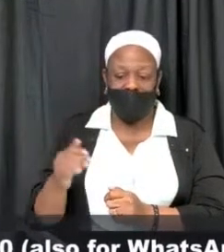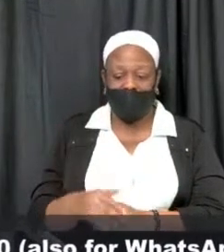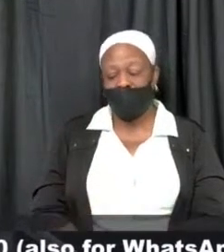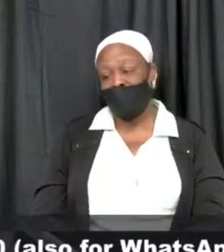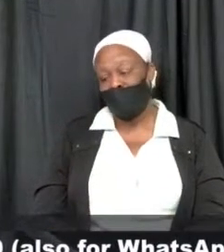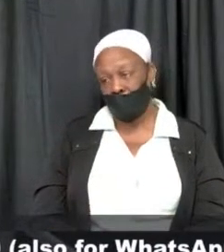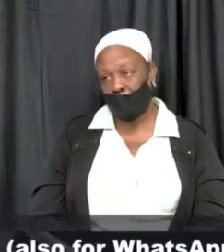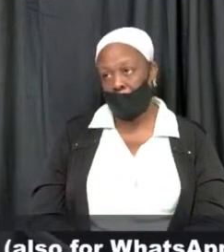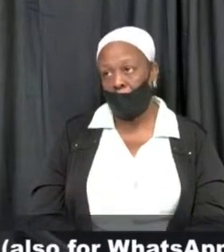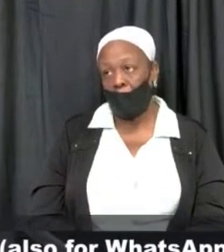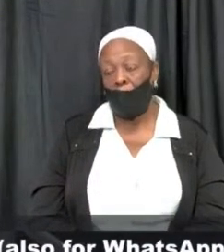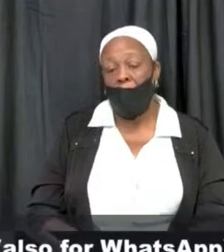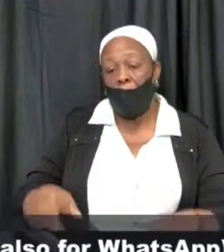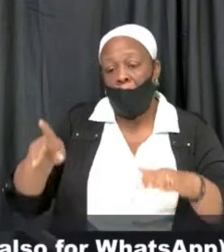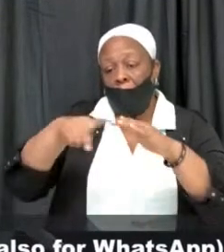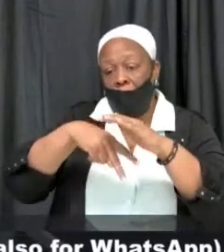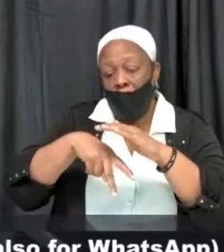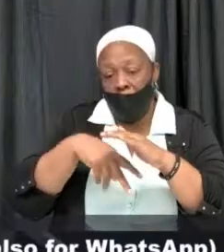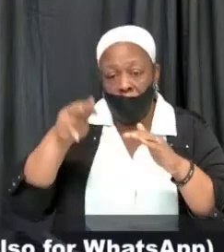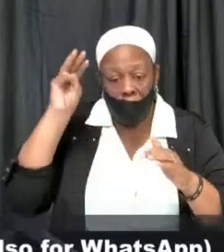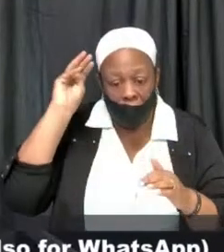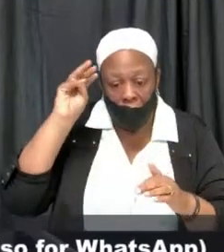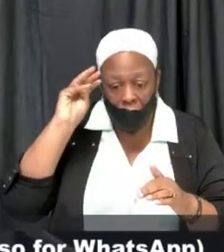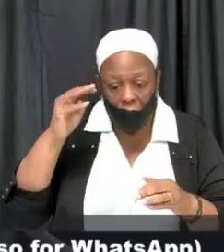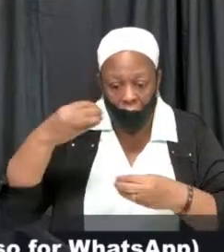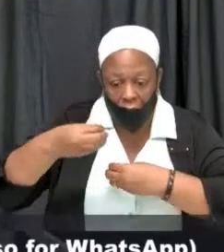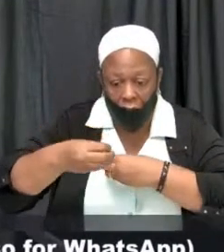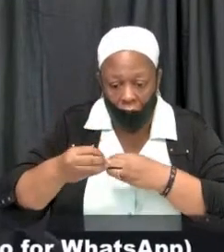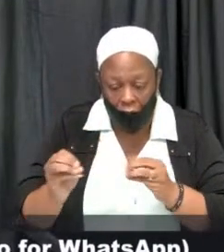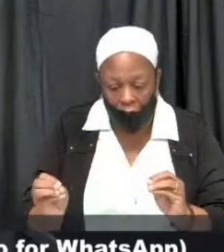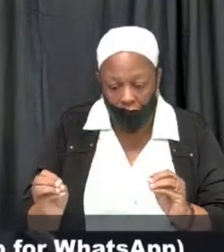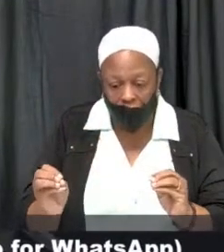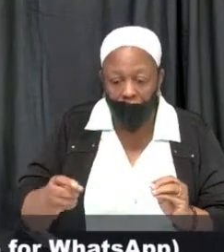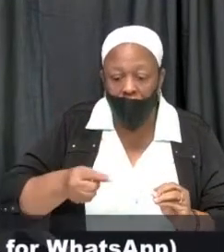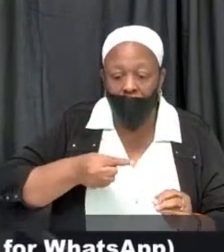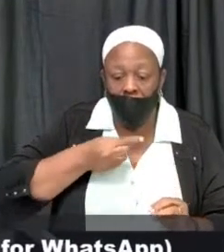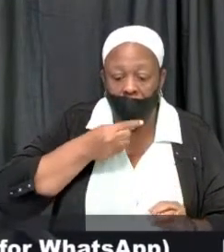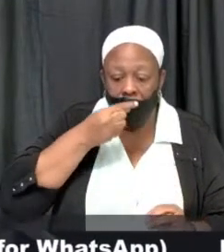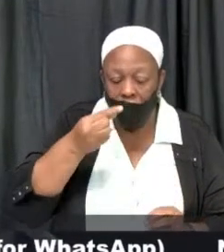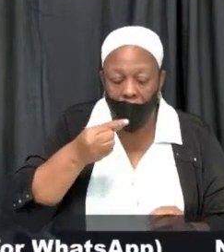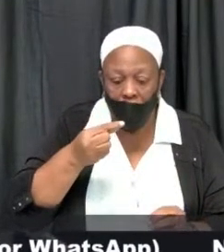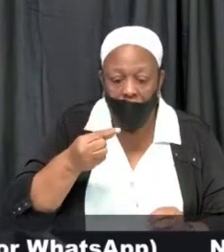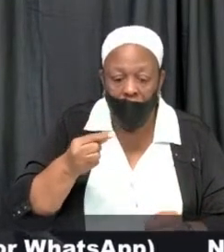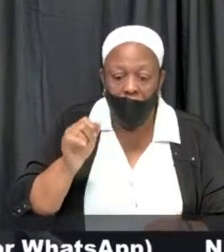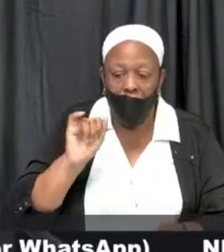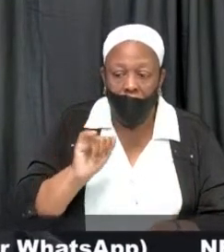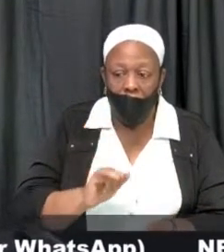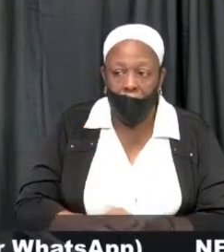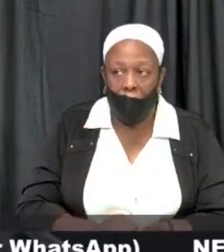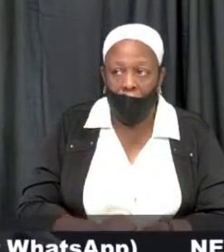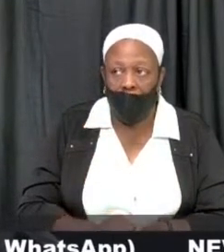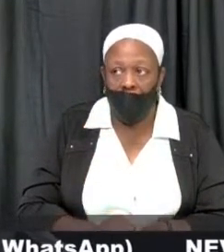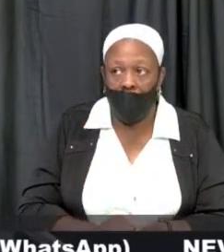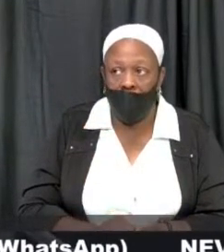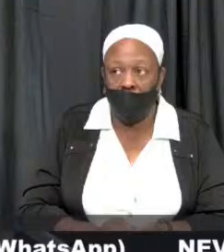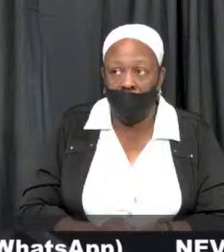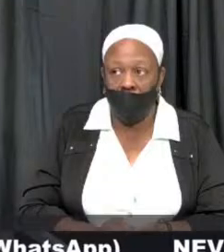The Prime Minister's office would have issued a statement to indicate